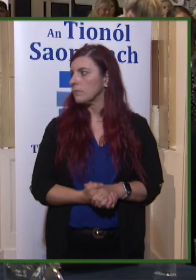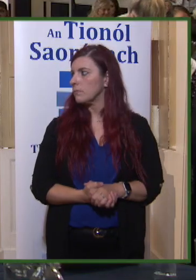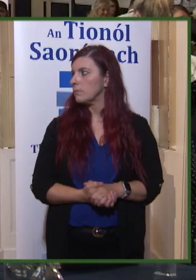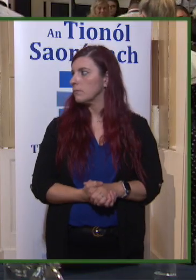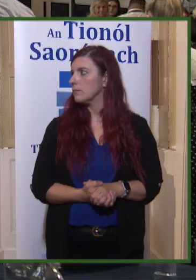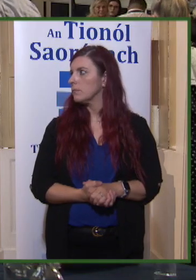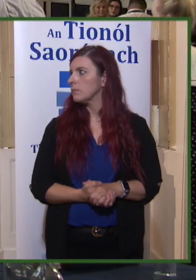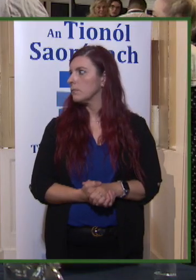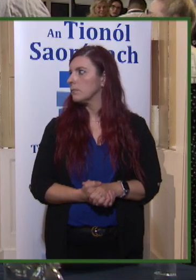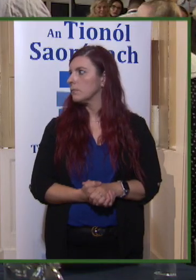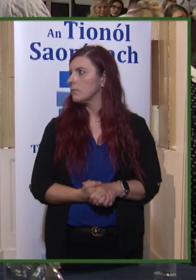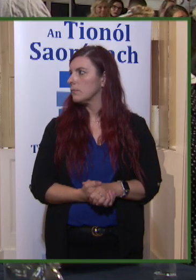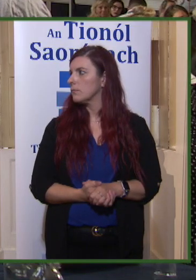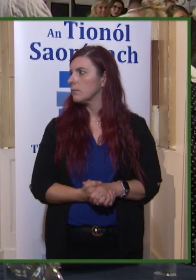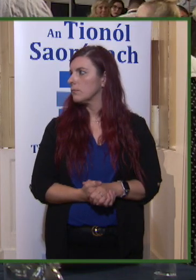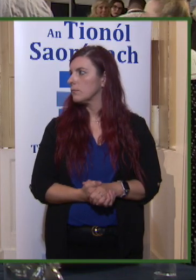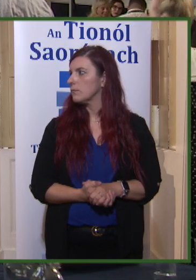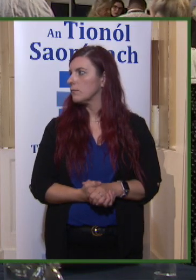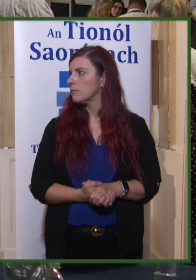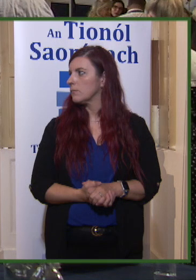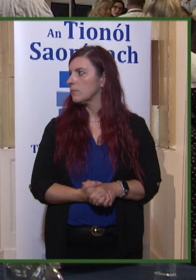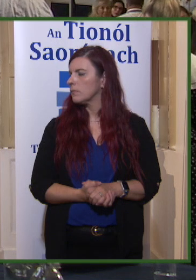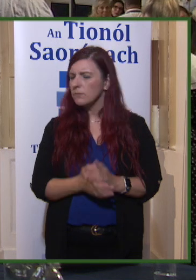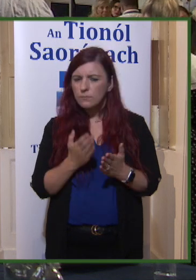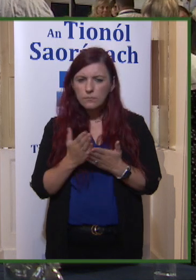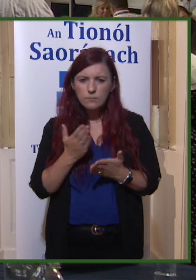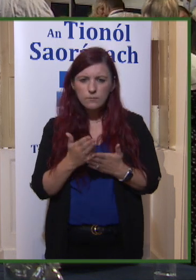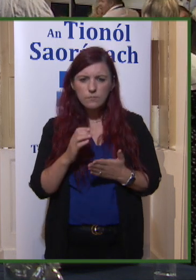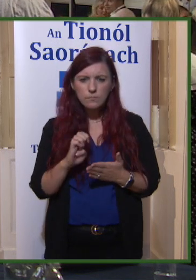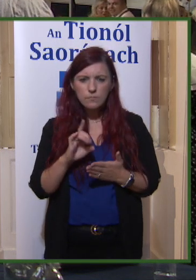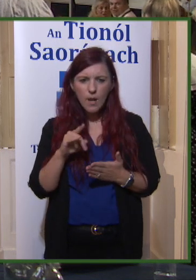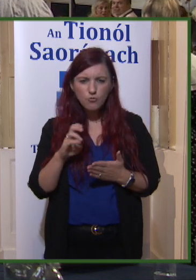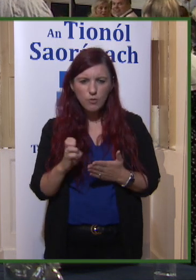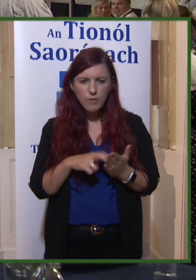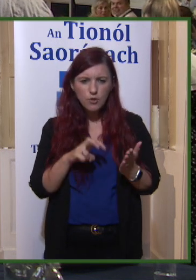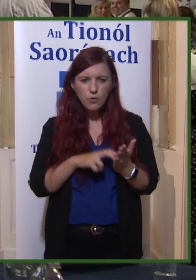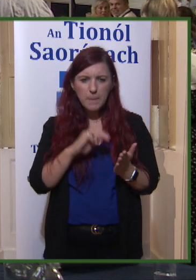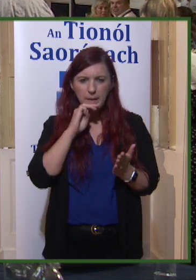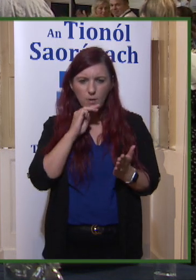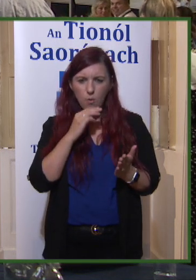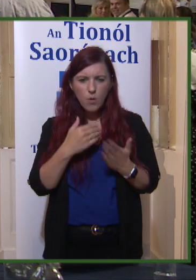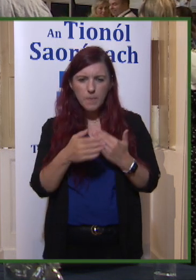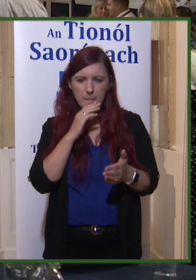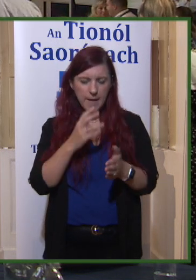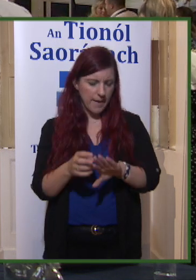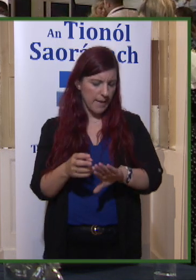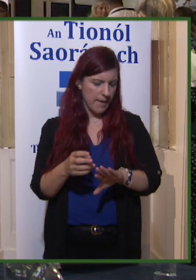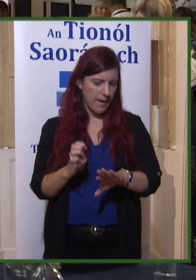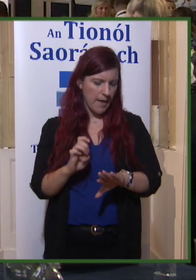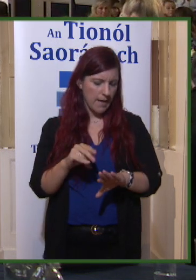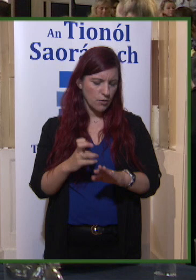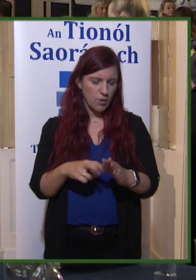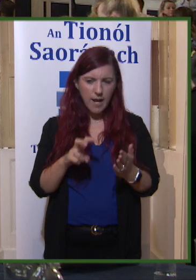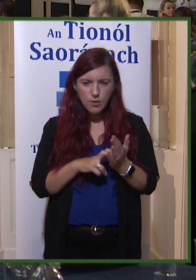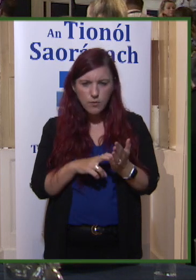Sorry, just to clarify the definition of electorate, is that people on the electoral register or? everyone. Yeah, so that's the next question. So the next